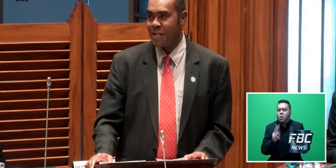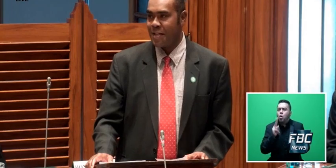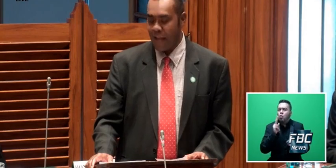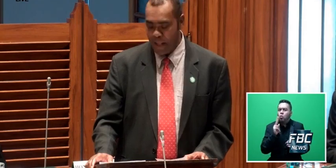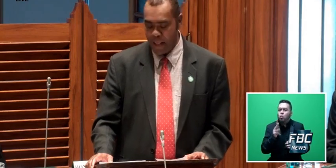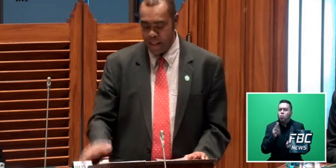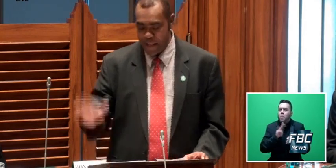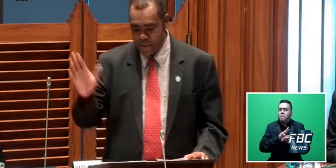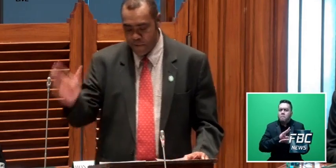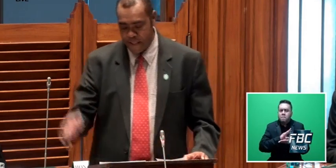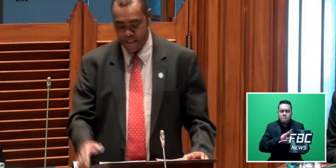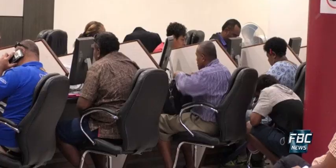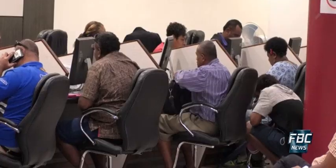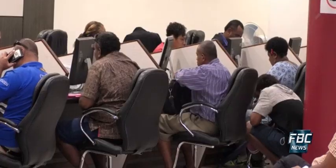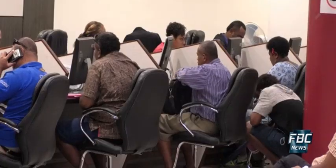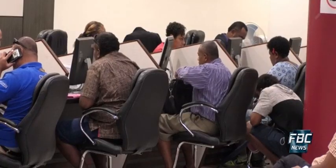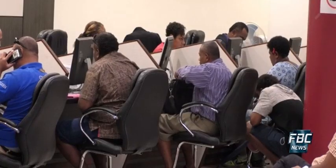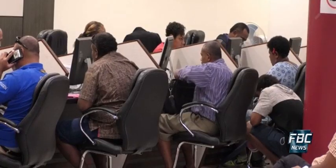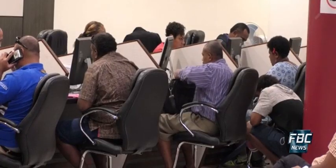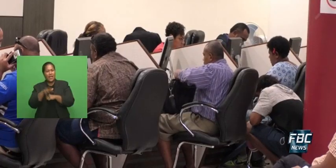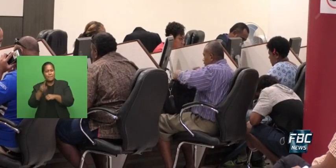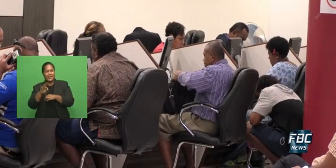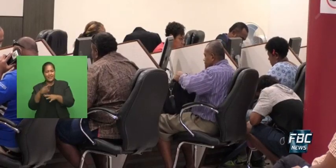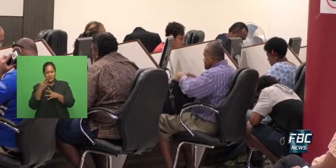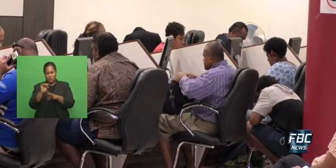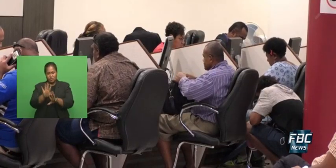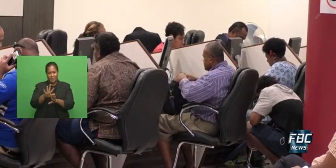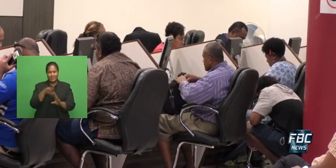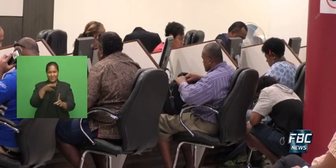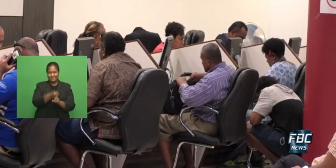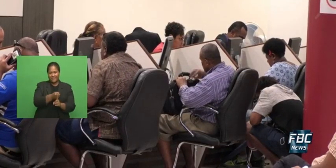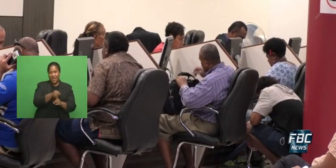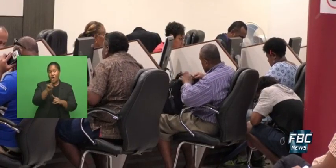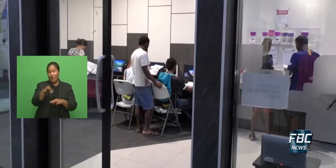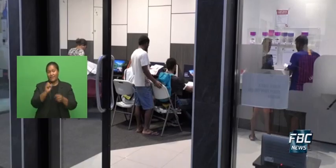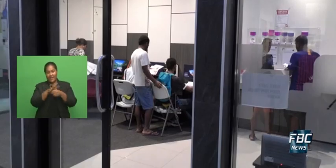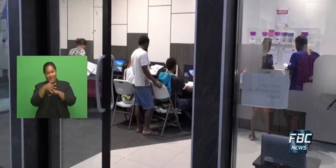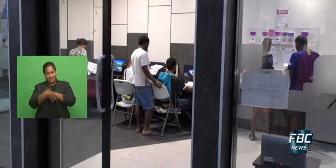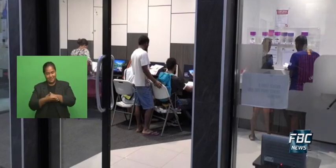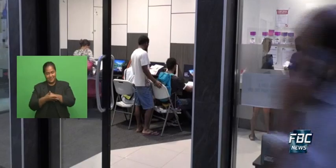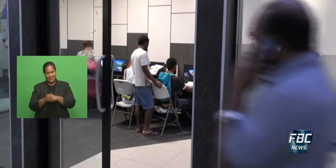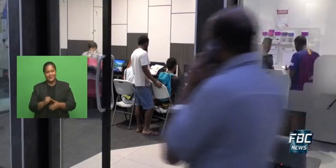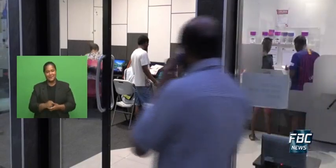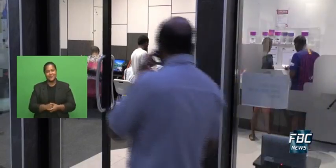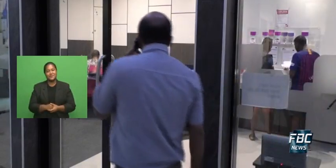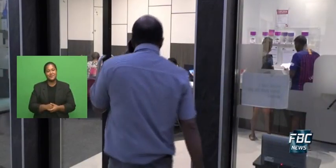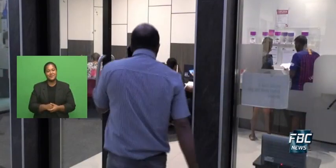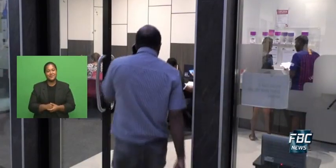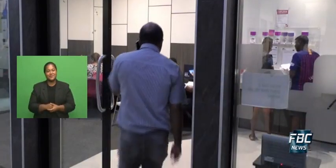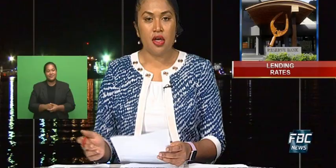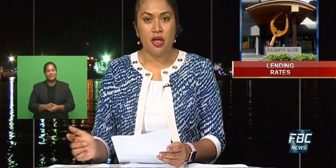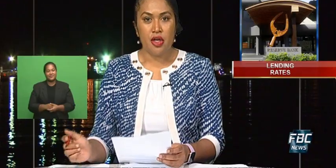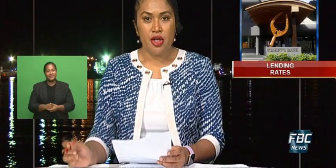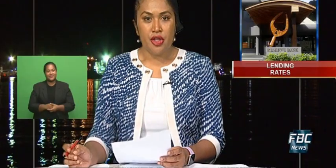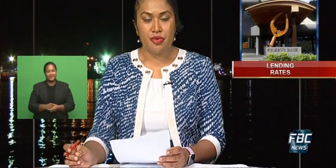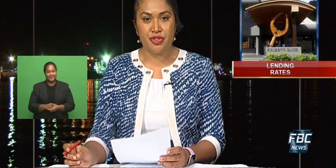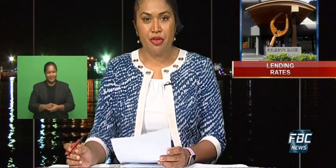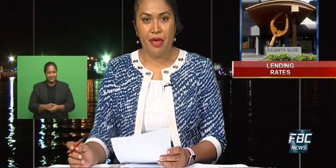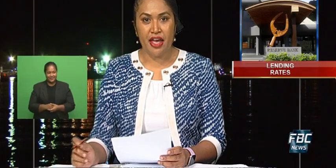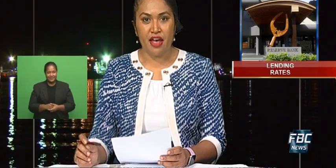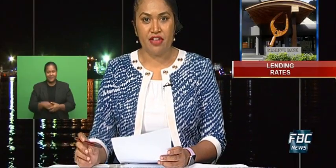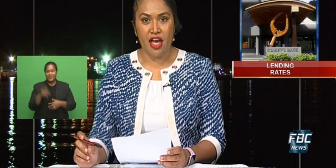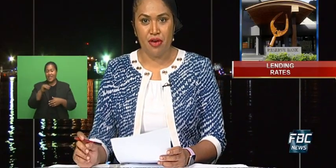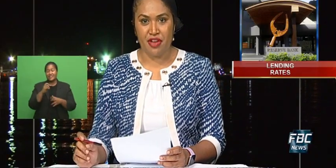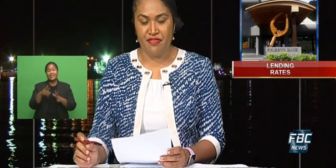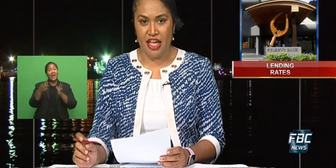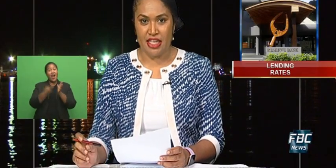ensure we overcome the trickle-down effects of the pandemic. Chosaina Nunga, FBC News. The Reserve